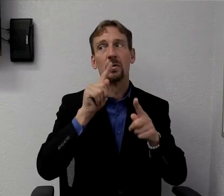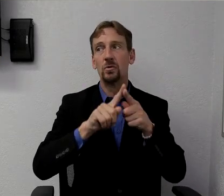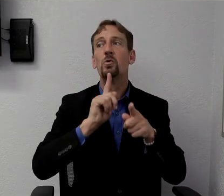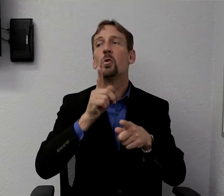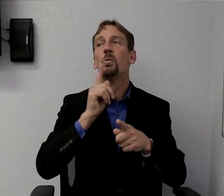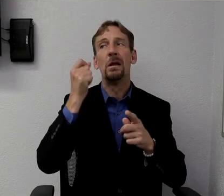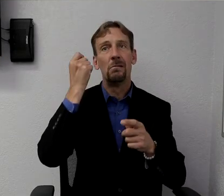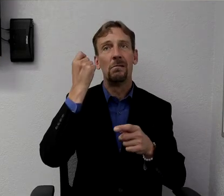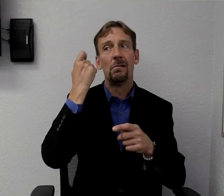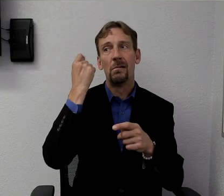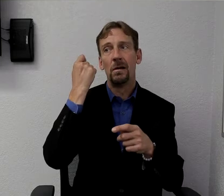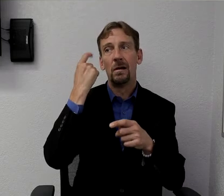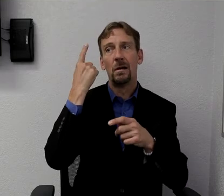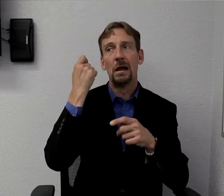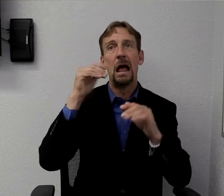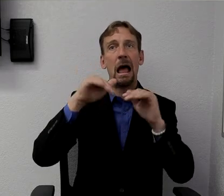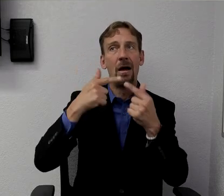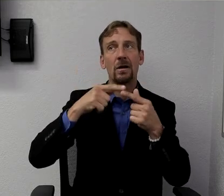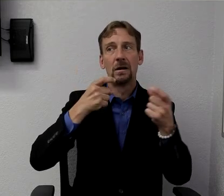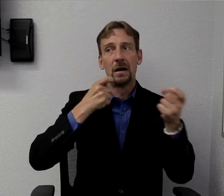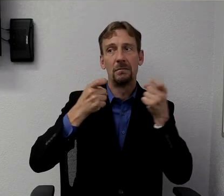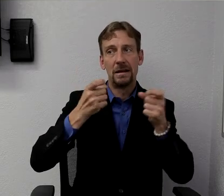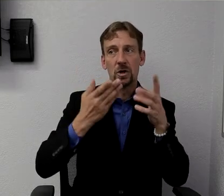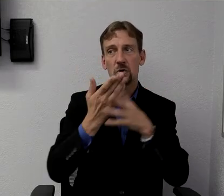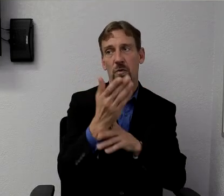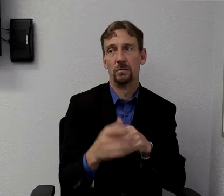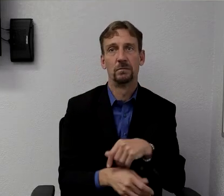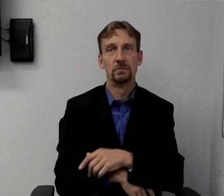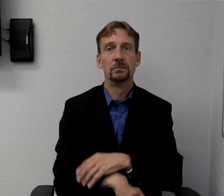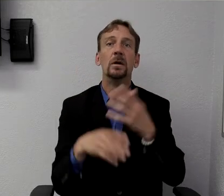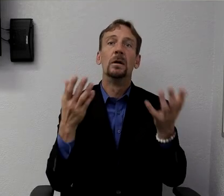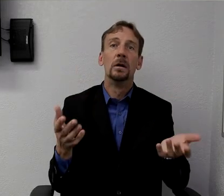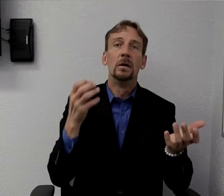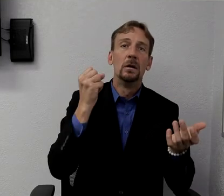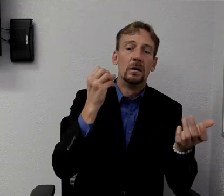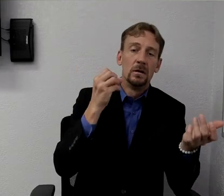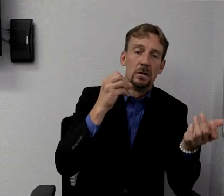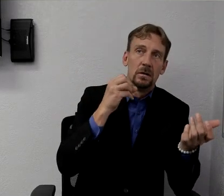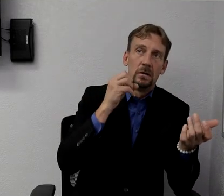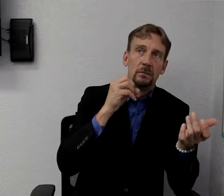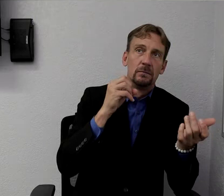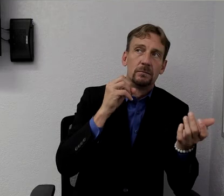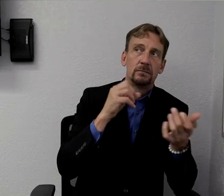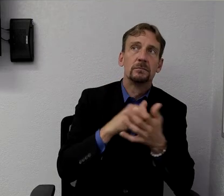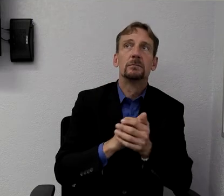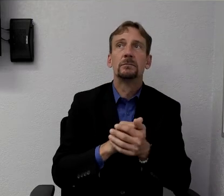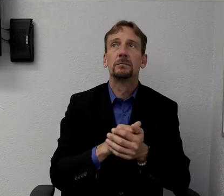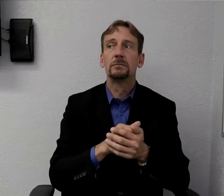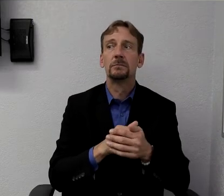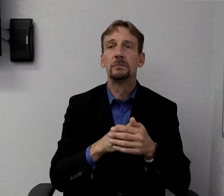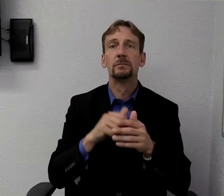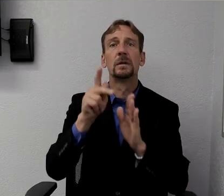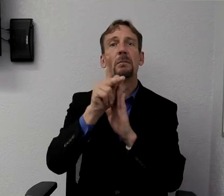how to manage through it. So the policy and the algorithm that we